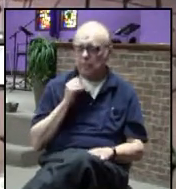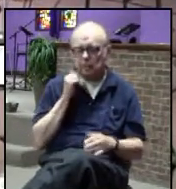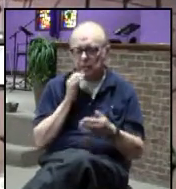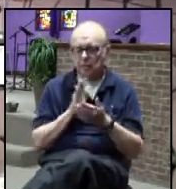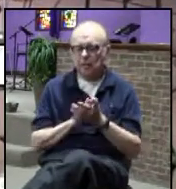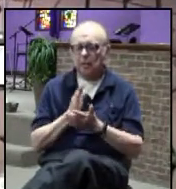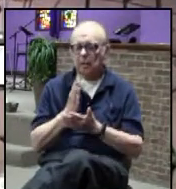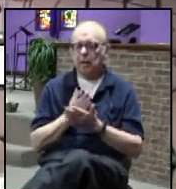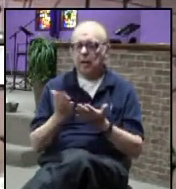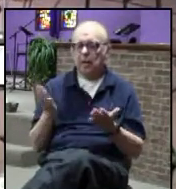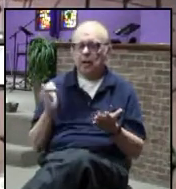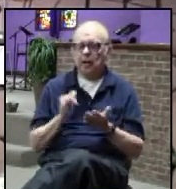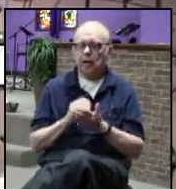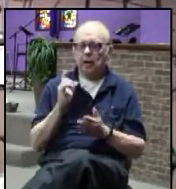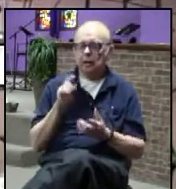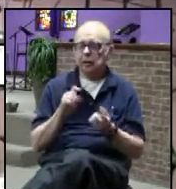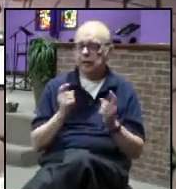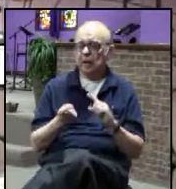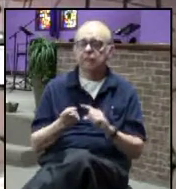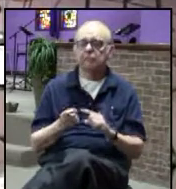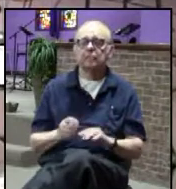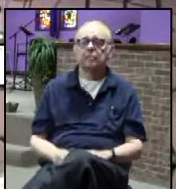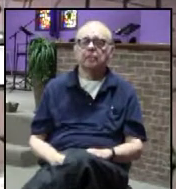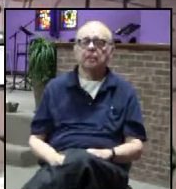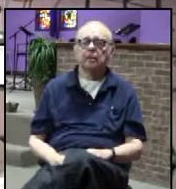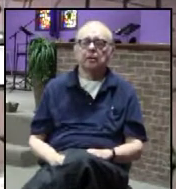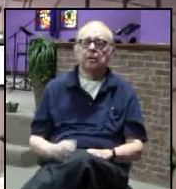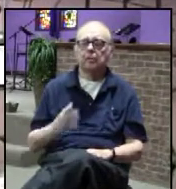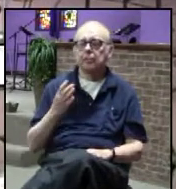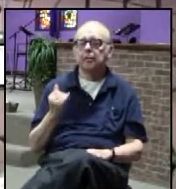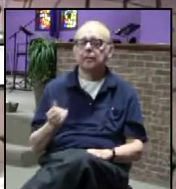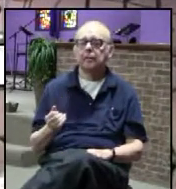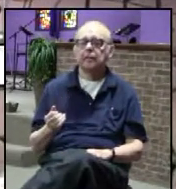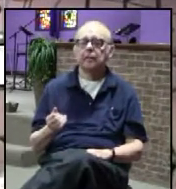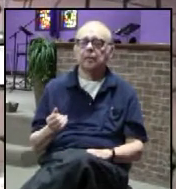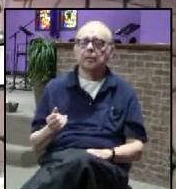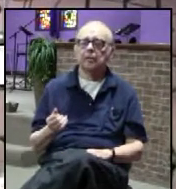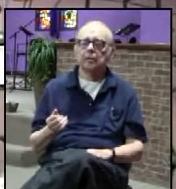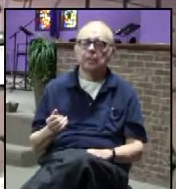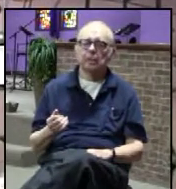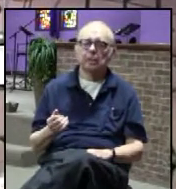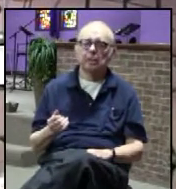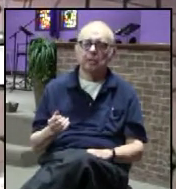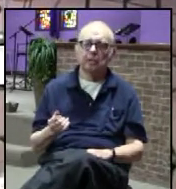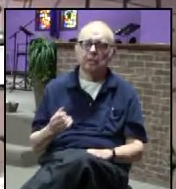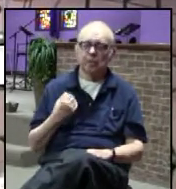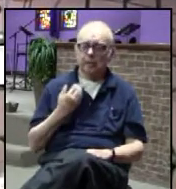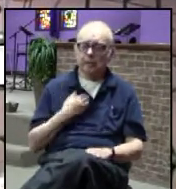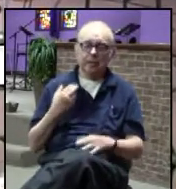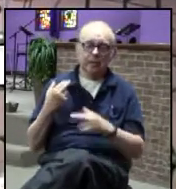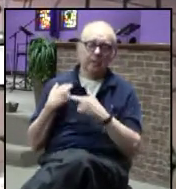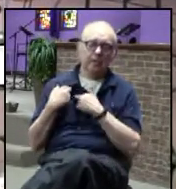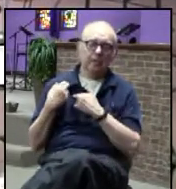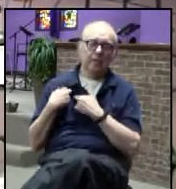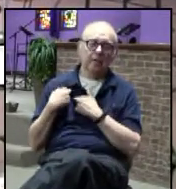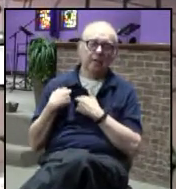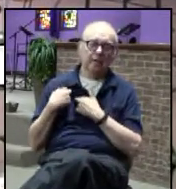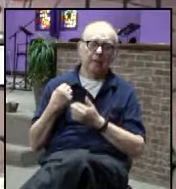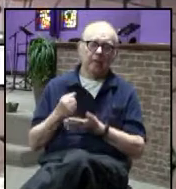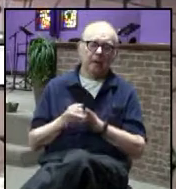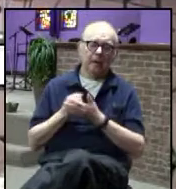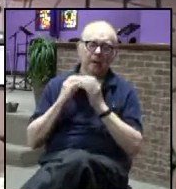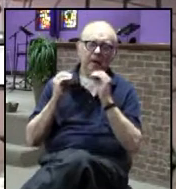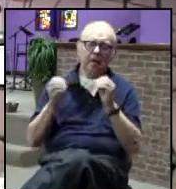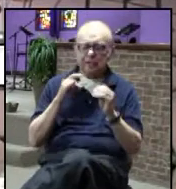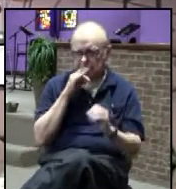said, there's some things we need to change because it is our responsibility to help teach